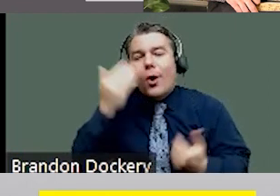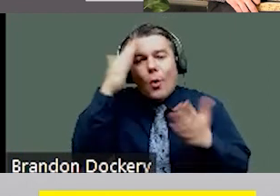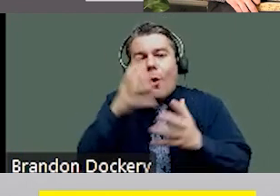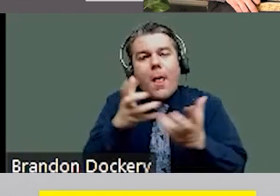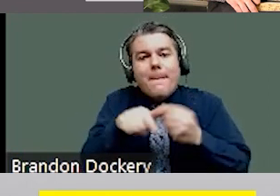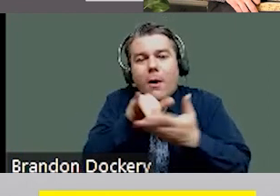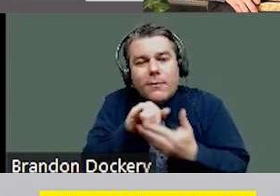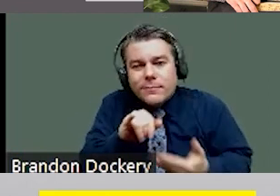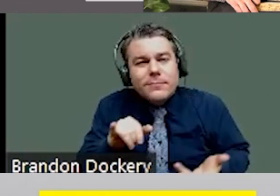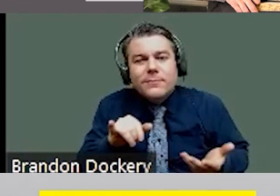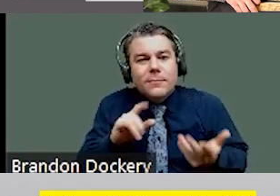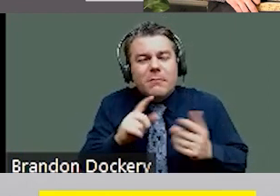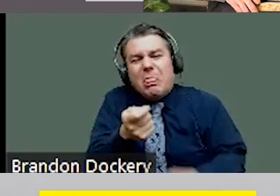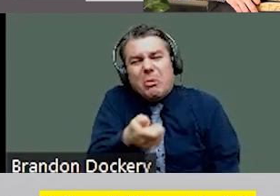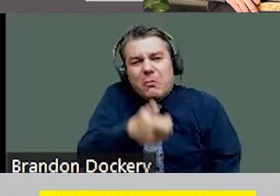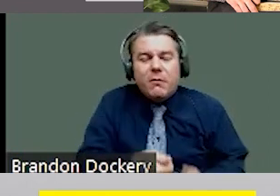about it, a little bit.